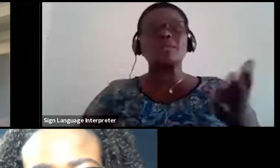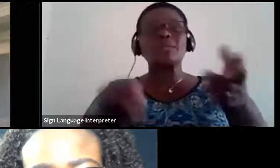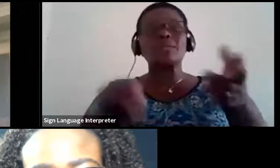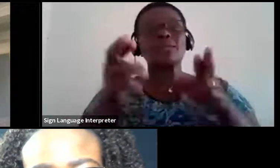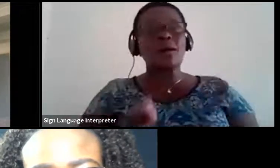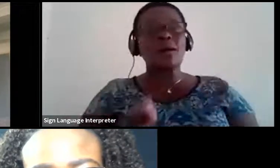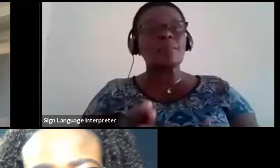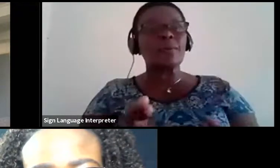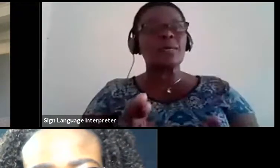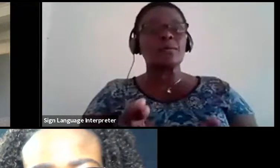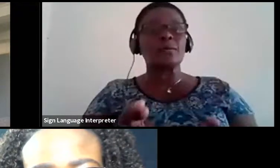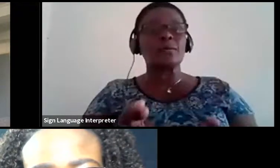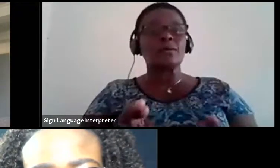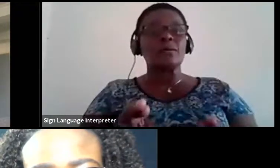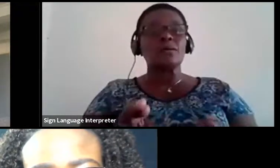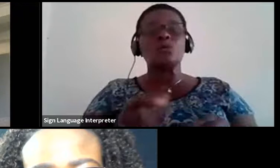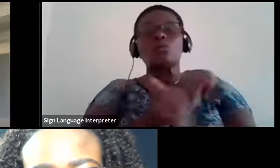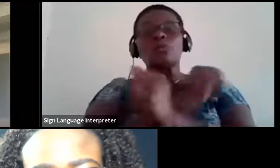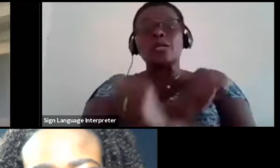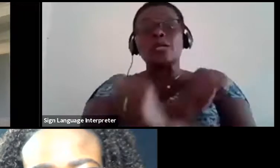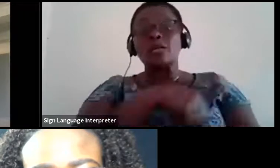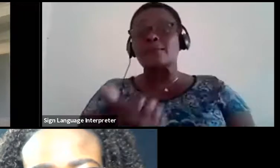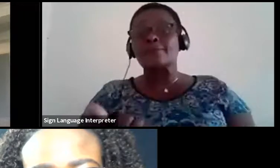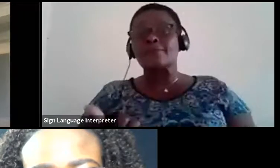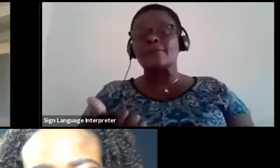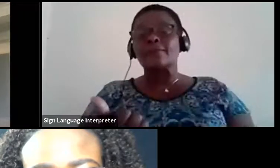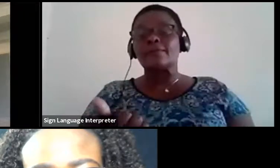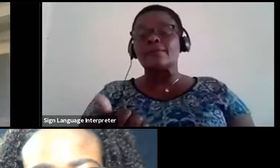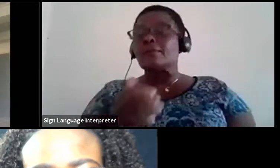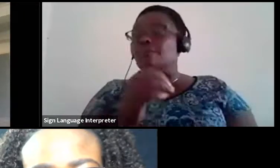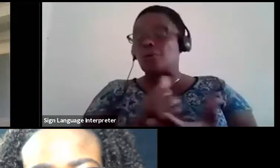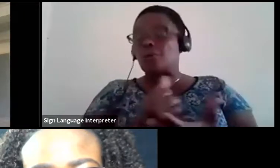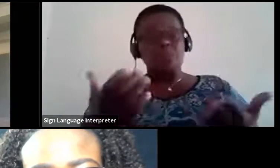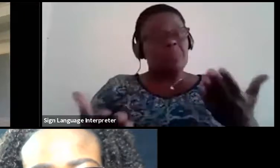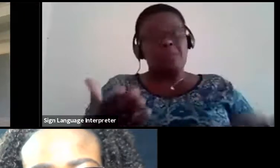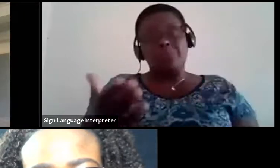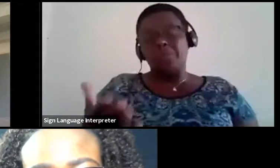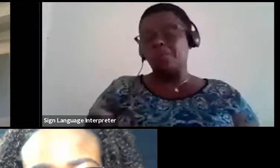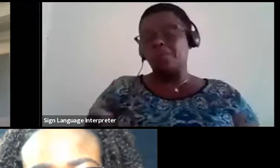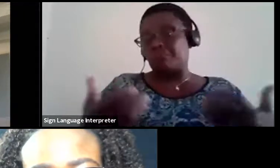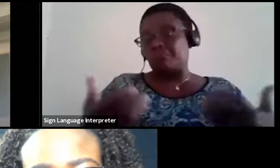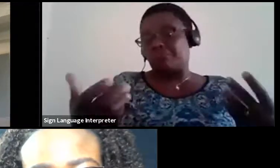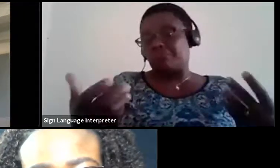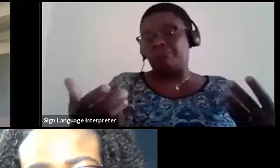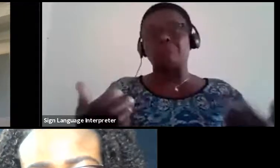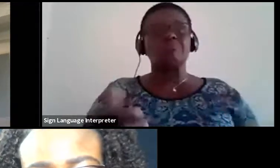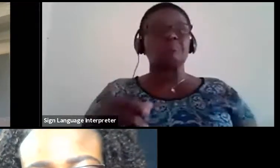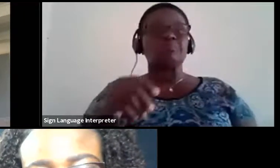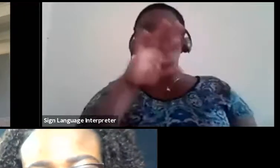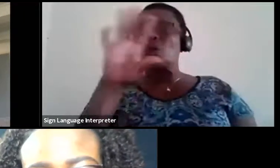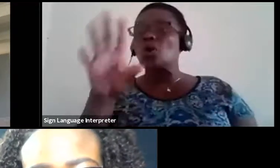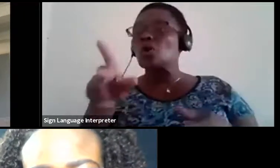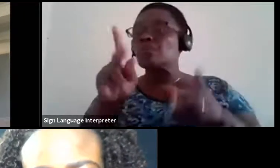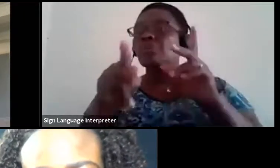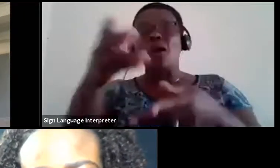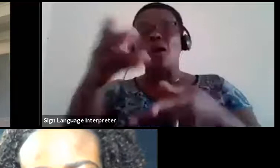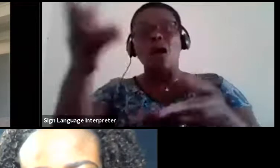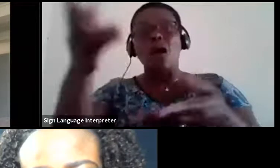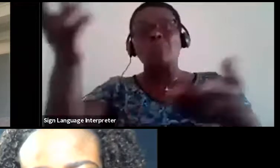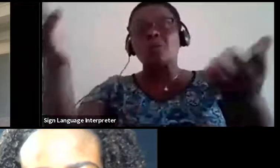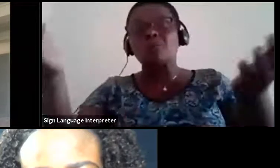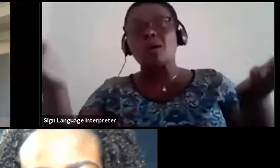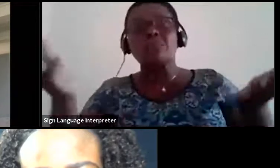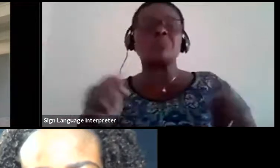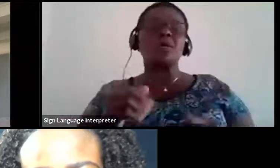on those online platforms, just know you're the product. Don't even lie to yourself. And Facebook or Twitter doesn't care about you. They're there because they need to